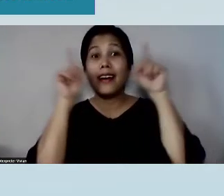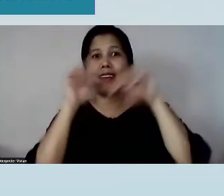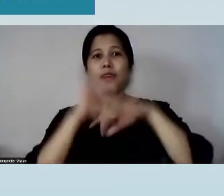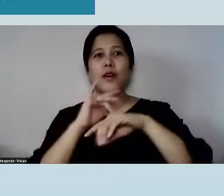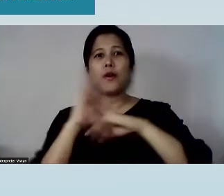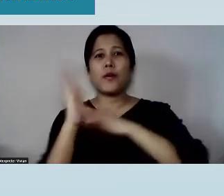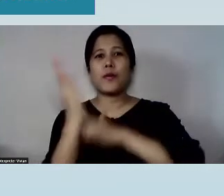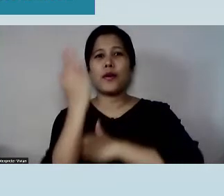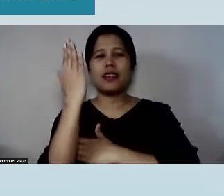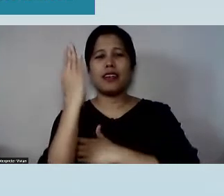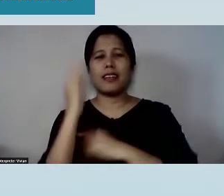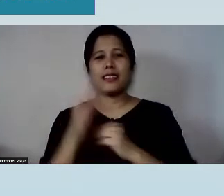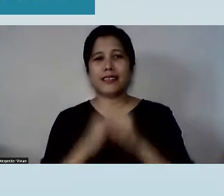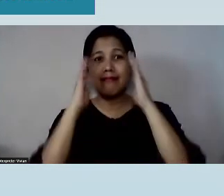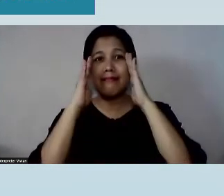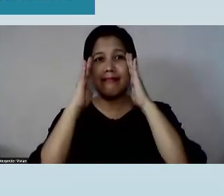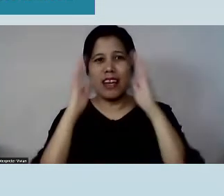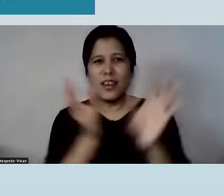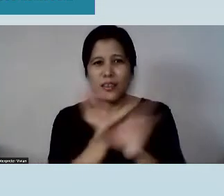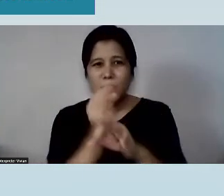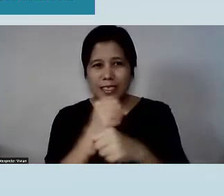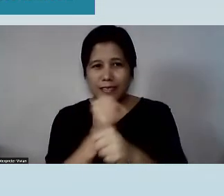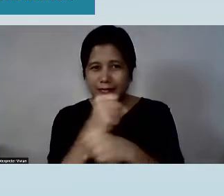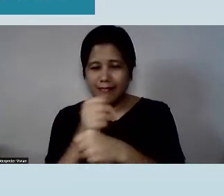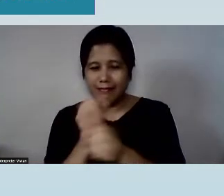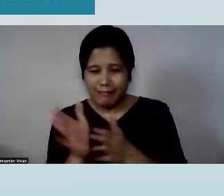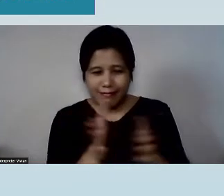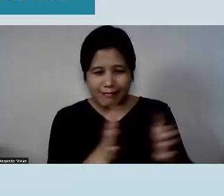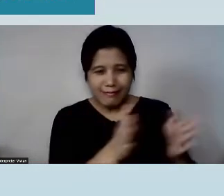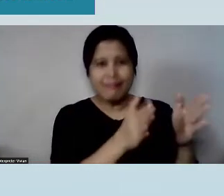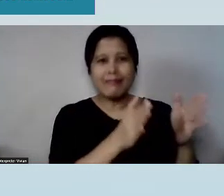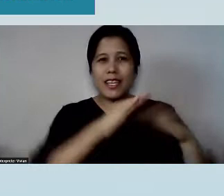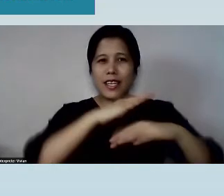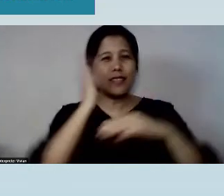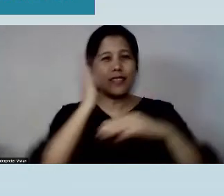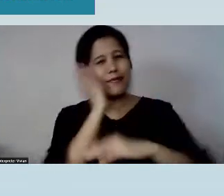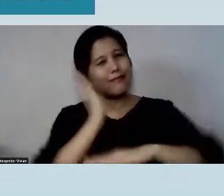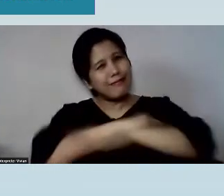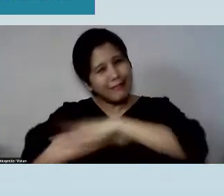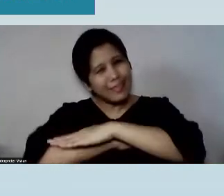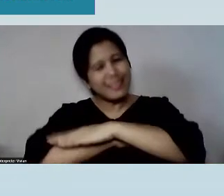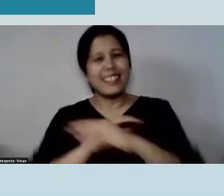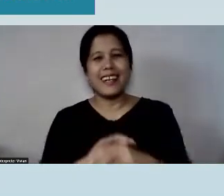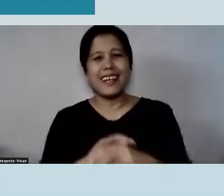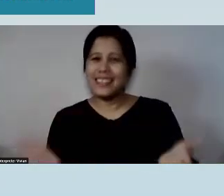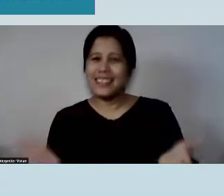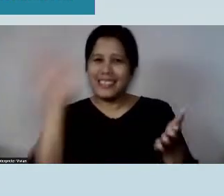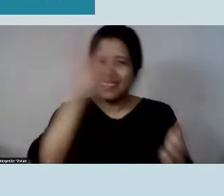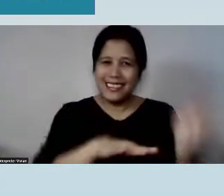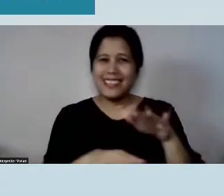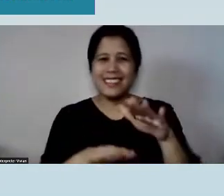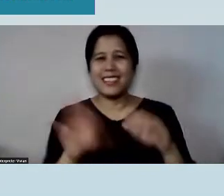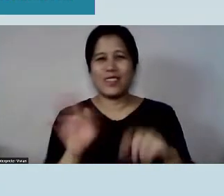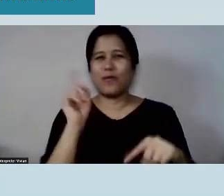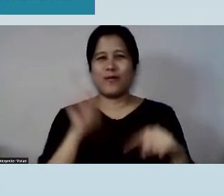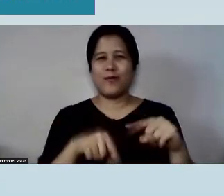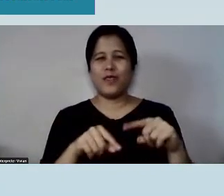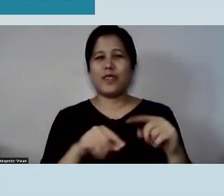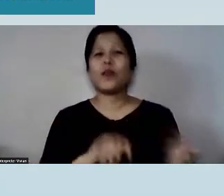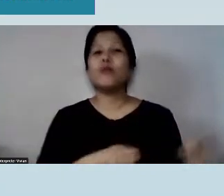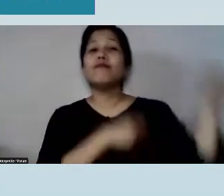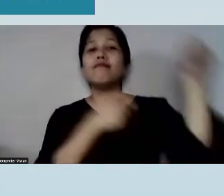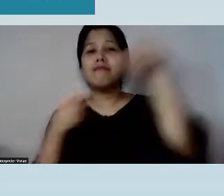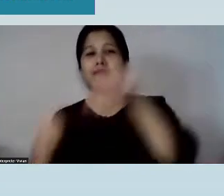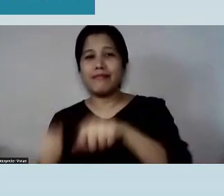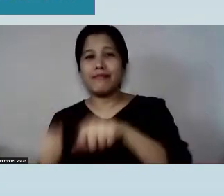do is fix your bed. Then your mind is cleared. Kahit na, takpan mo na lang ng bed cover. Huwag ka na magtiklop. And I would tell that